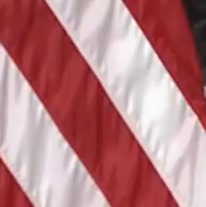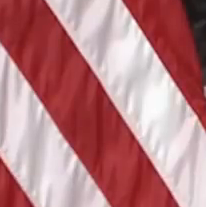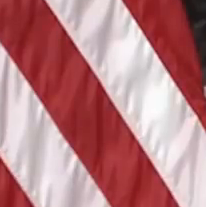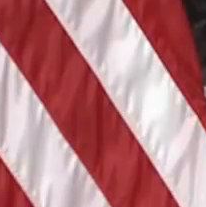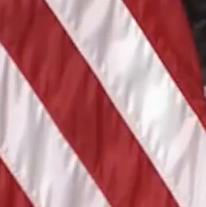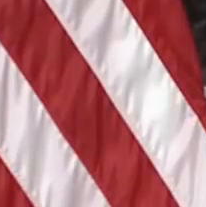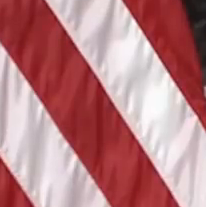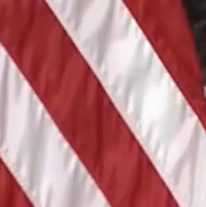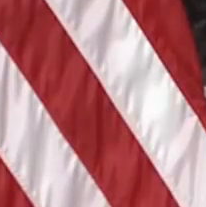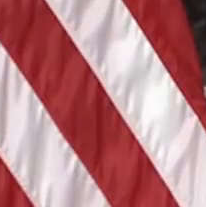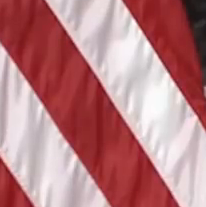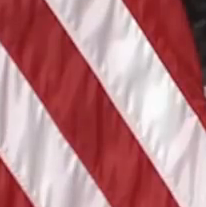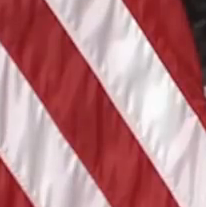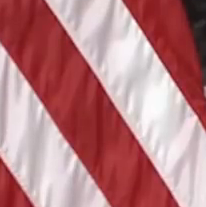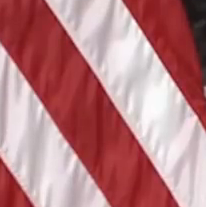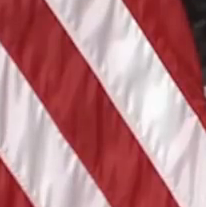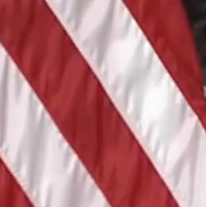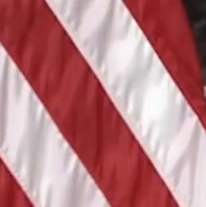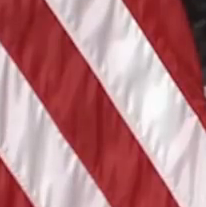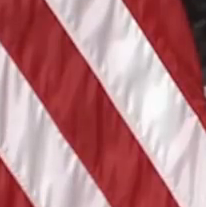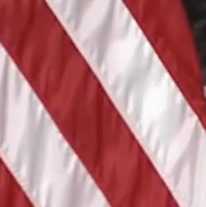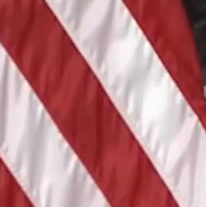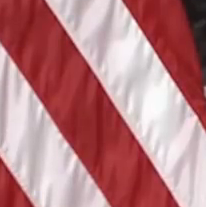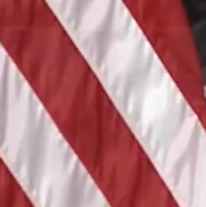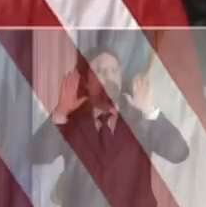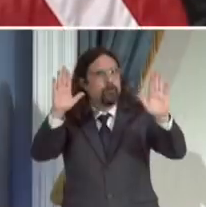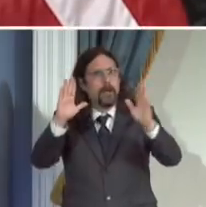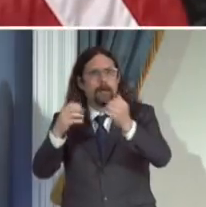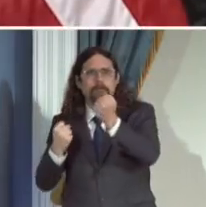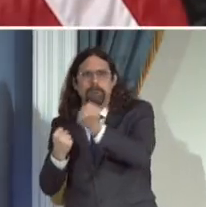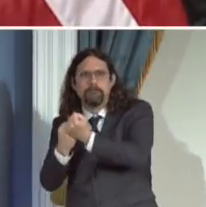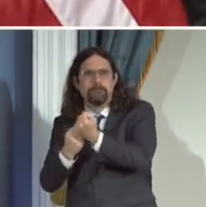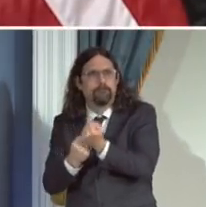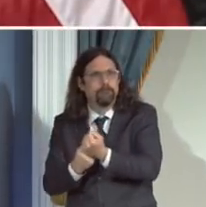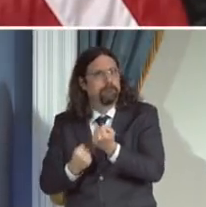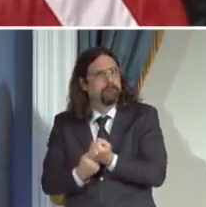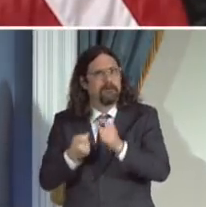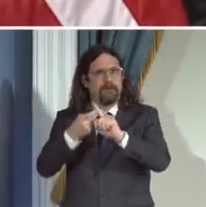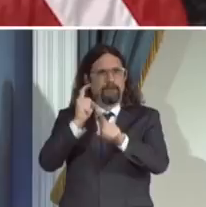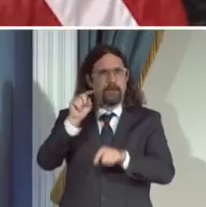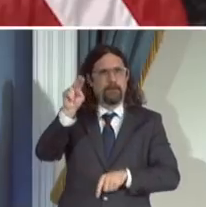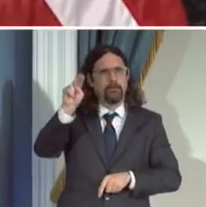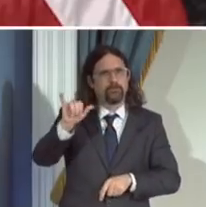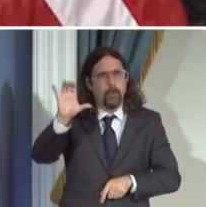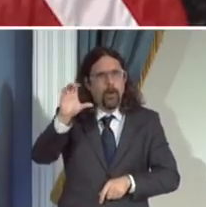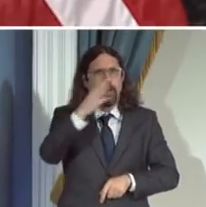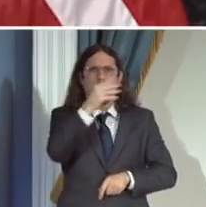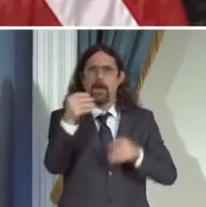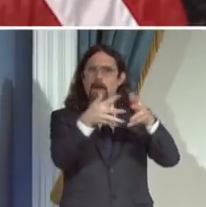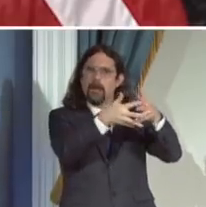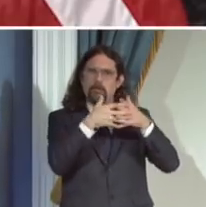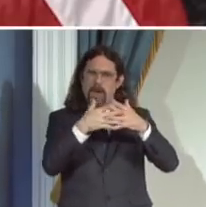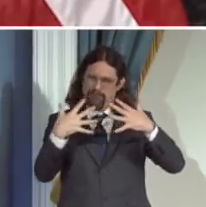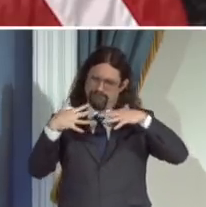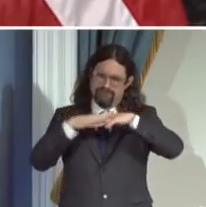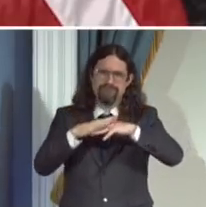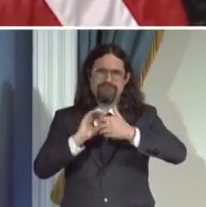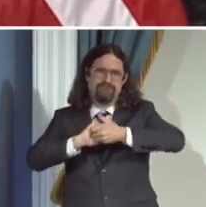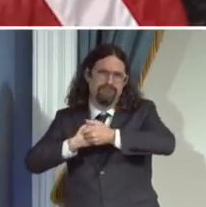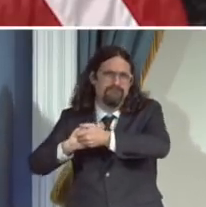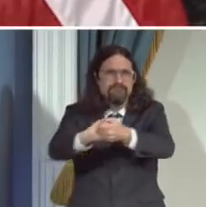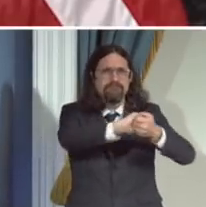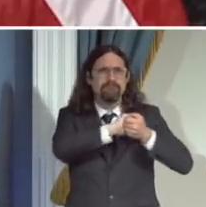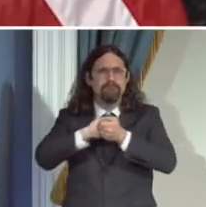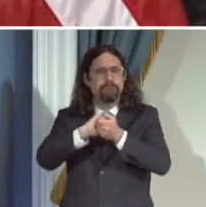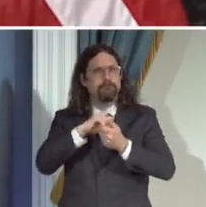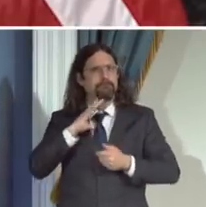coming forward, not just from all over around New York City, but from all over the nation to help our city in our time of need. We're dealing with a